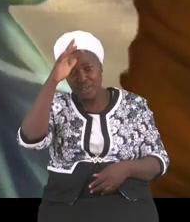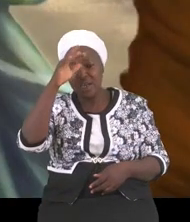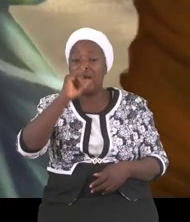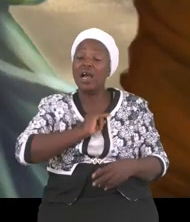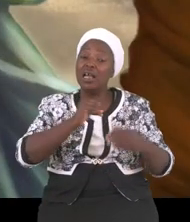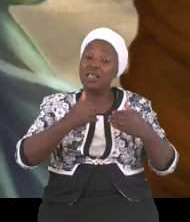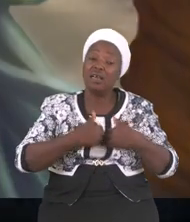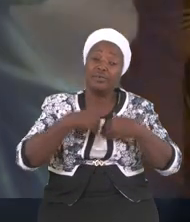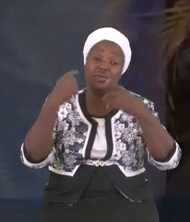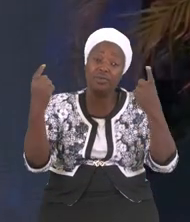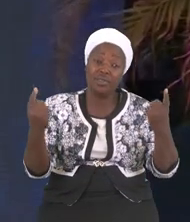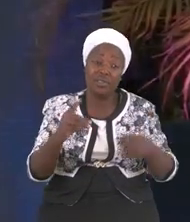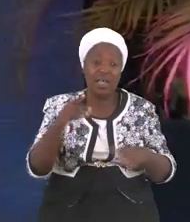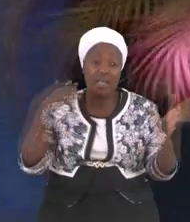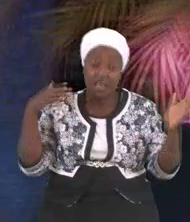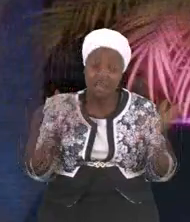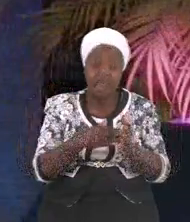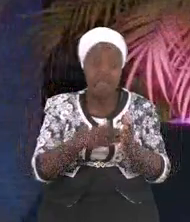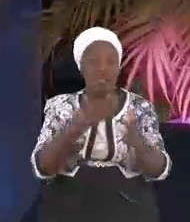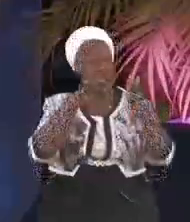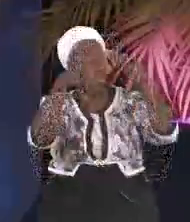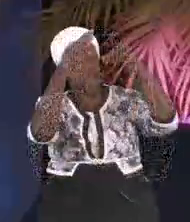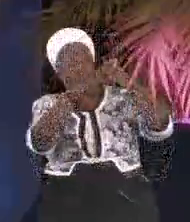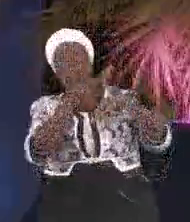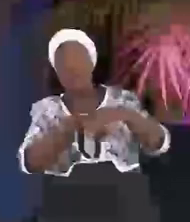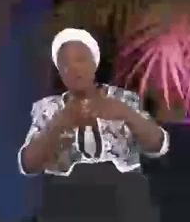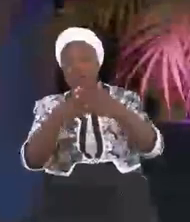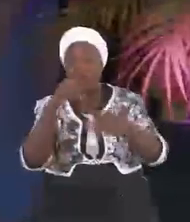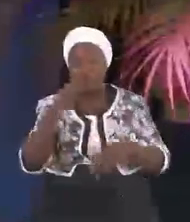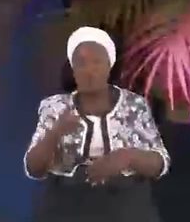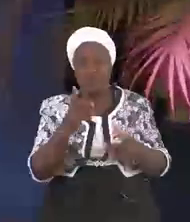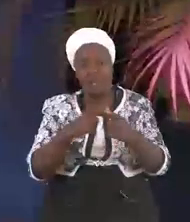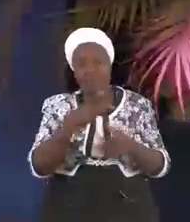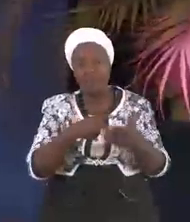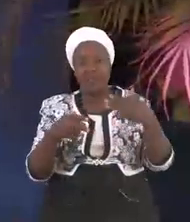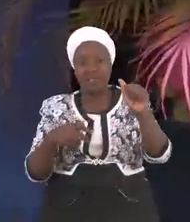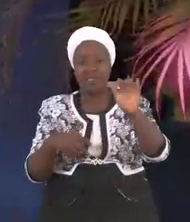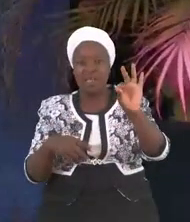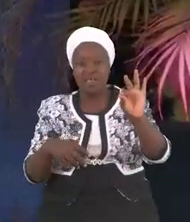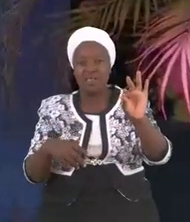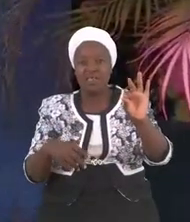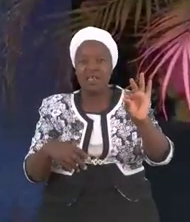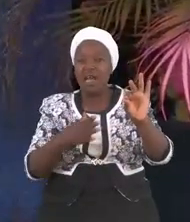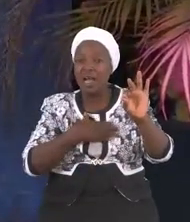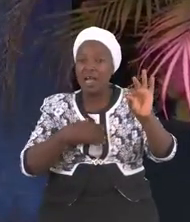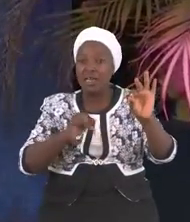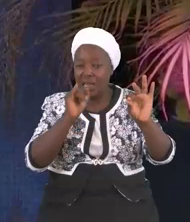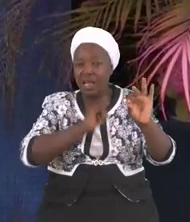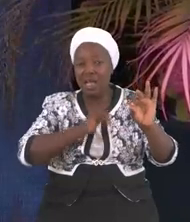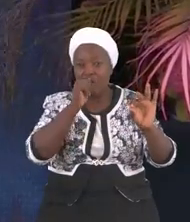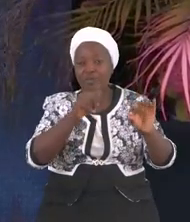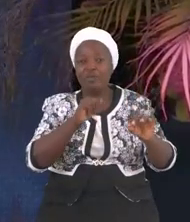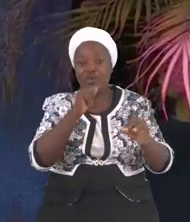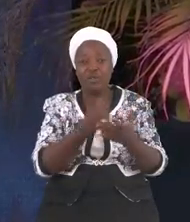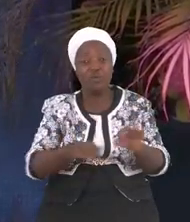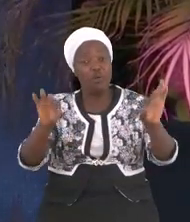sinned against heaven and before thee. Then in verse 19, and I am no more worthy to